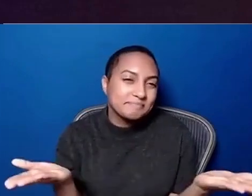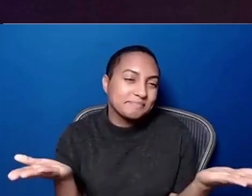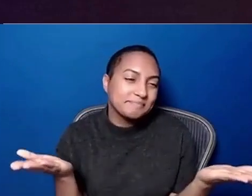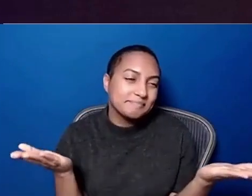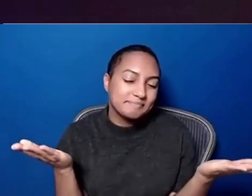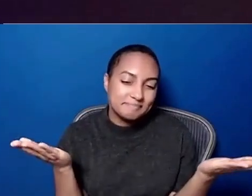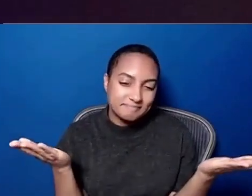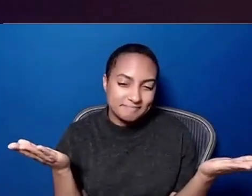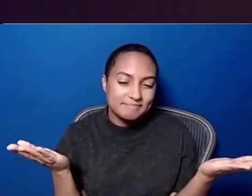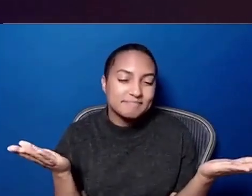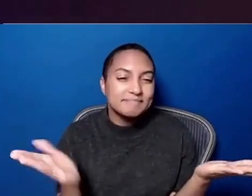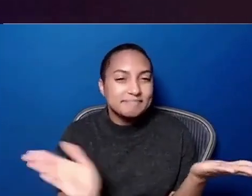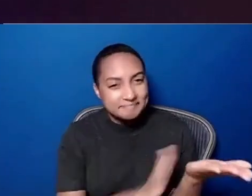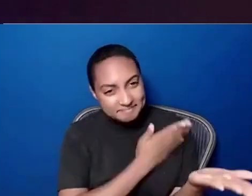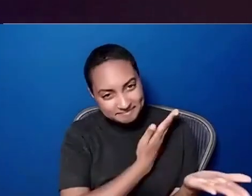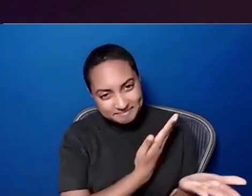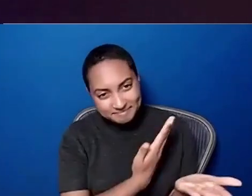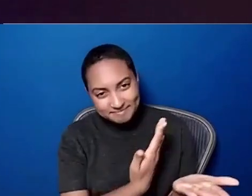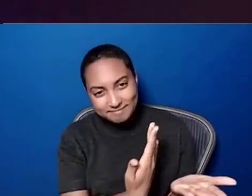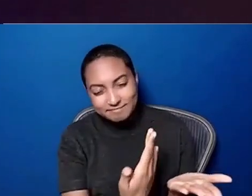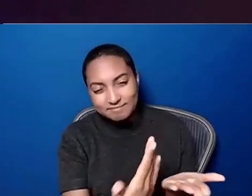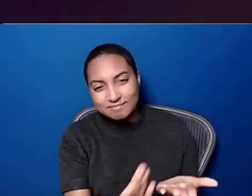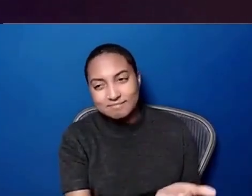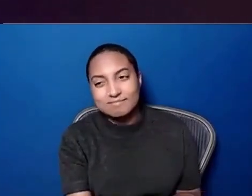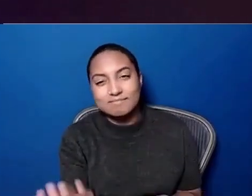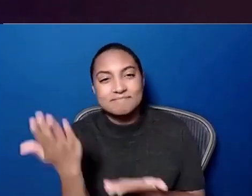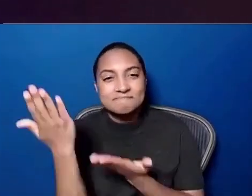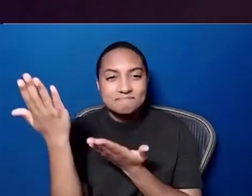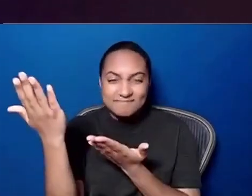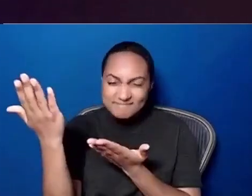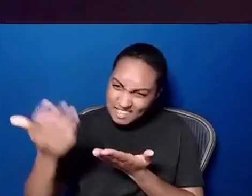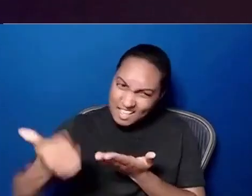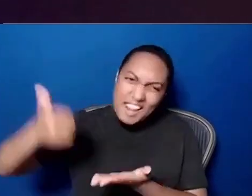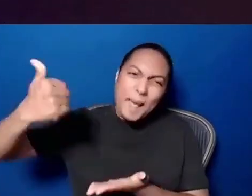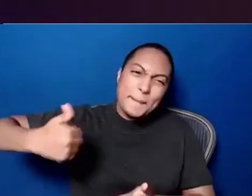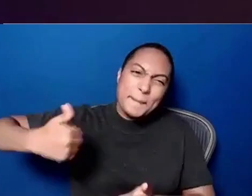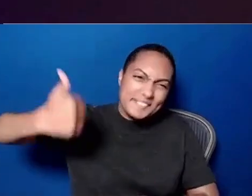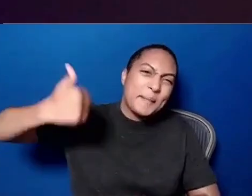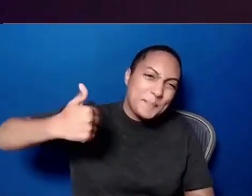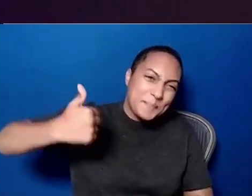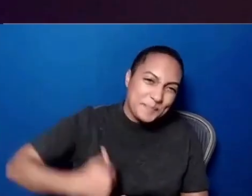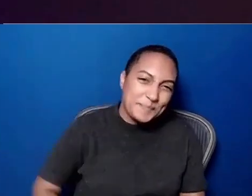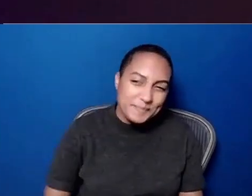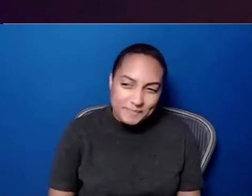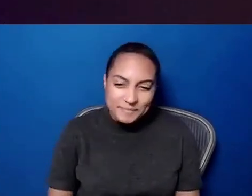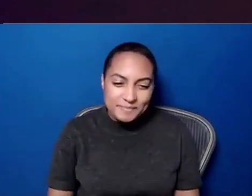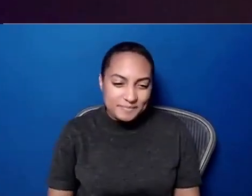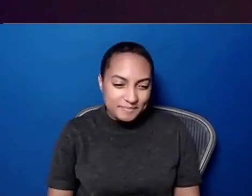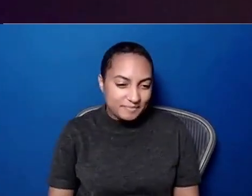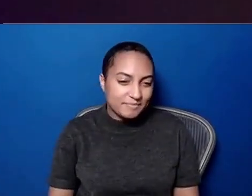let us make that offering. Turn it up, turn it up, turn it up.